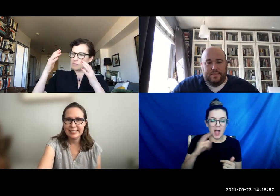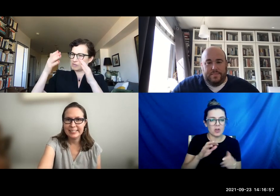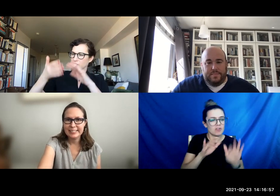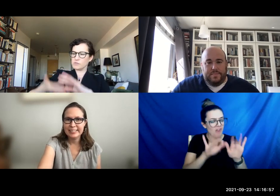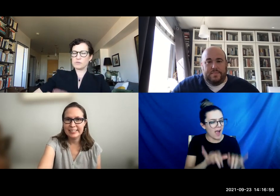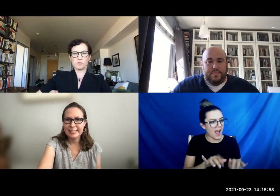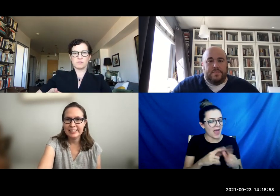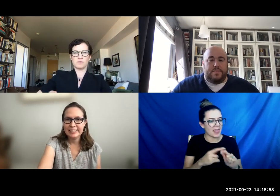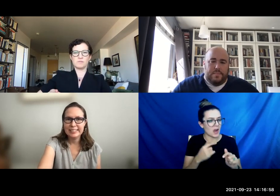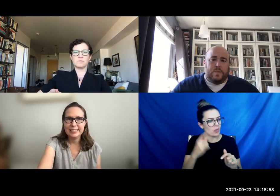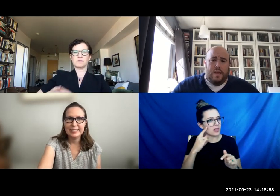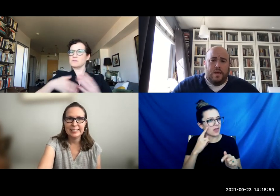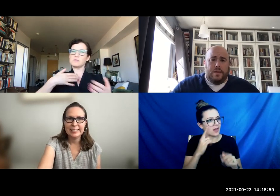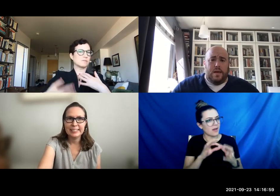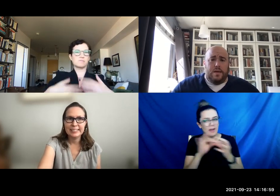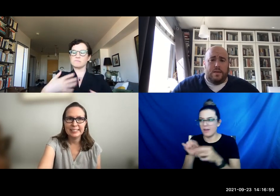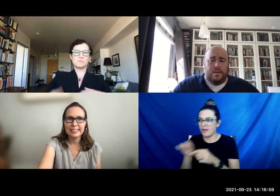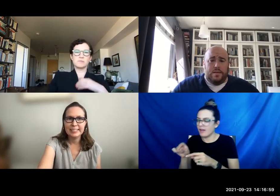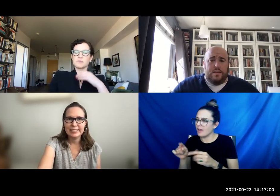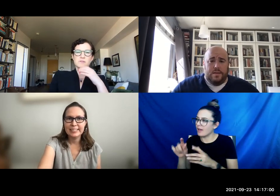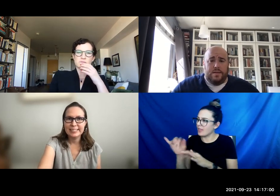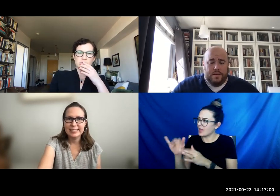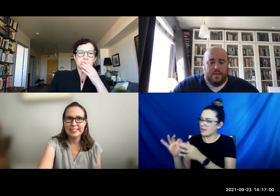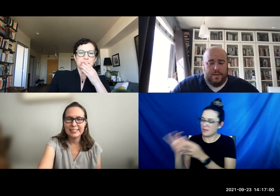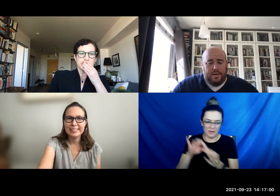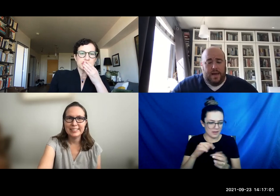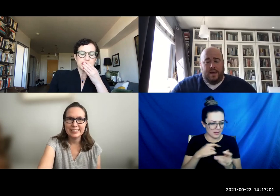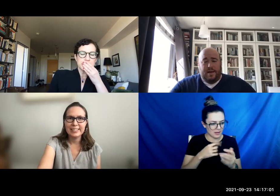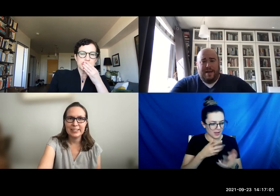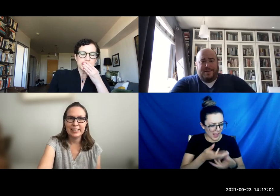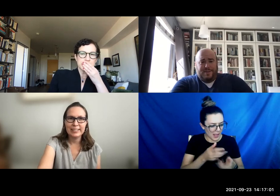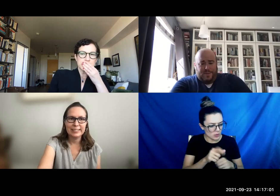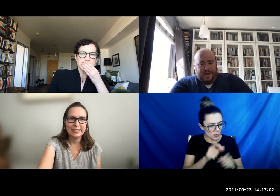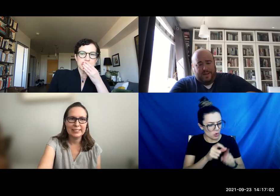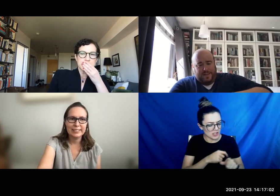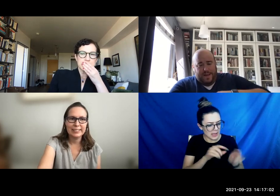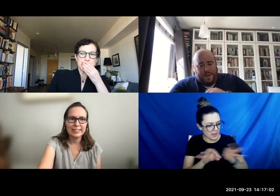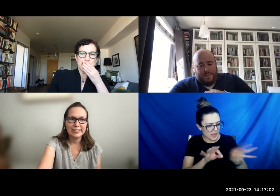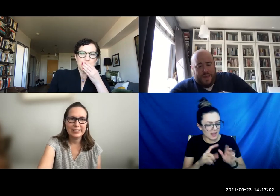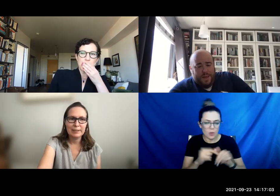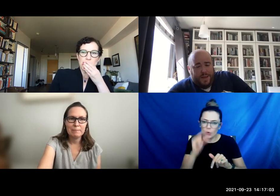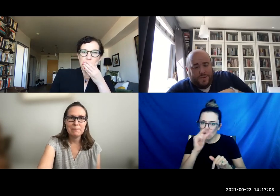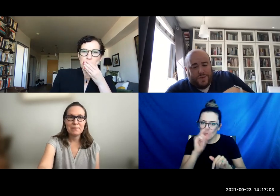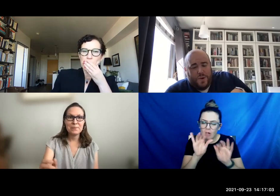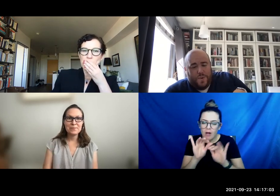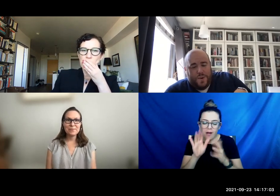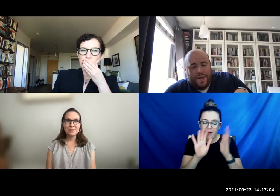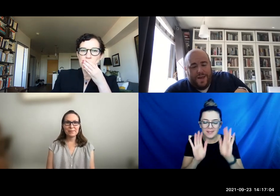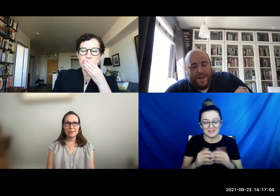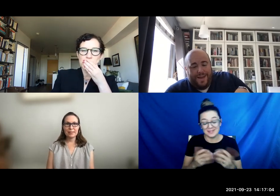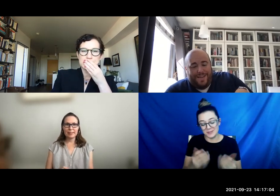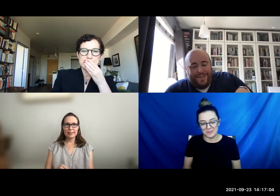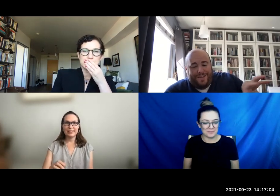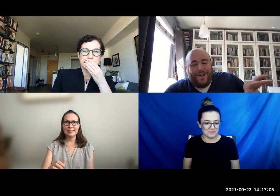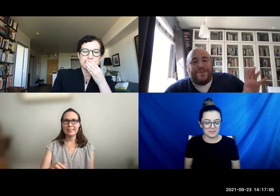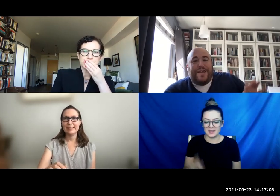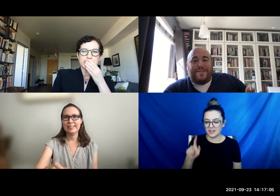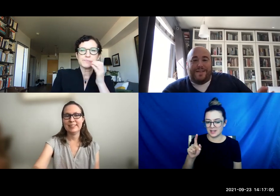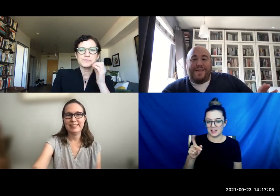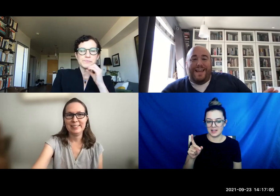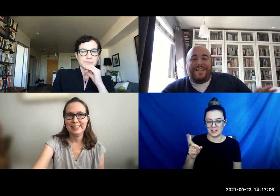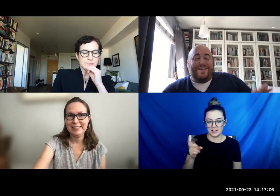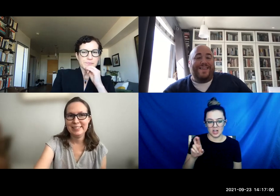editor during September 11th, or the AP desk editor. So I was really taught by people with extensive knowledge and experience. So I